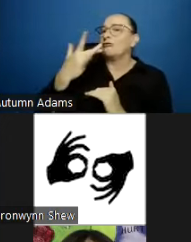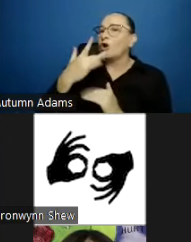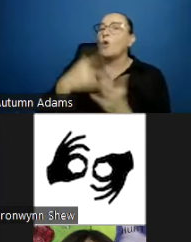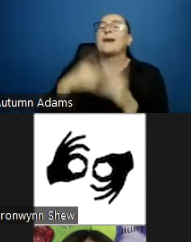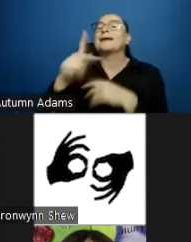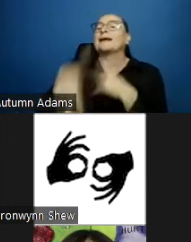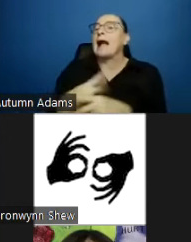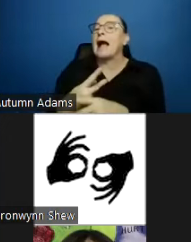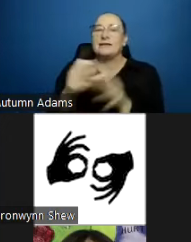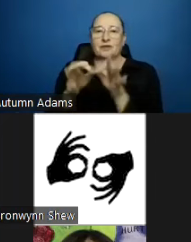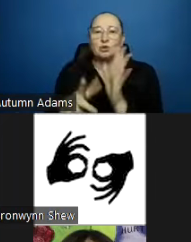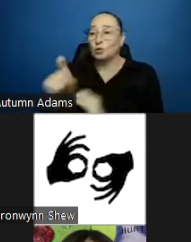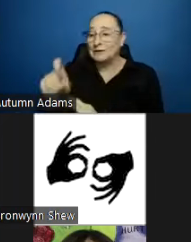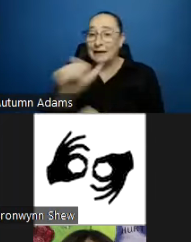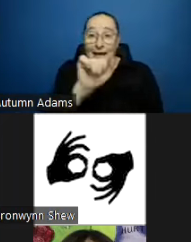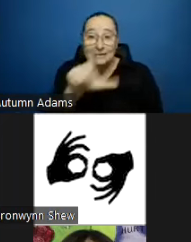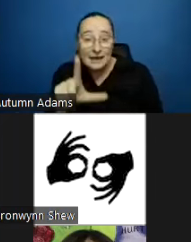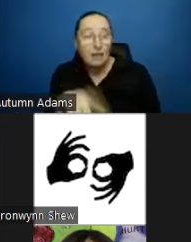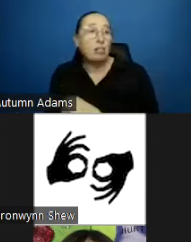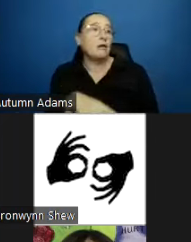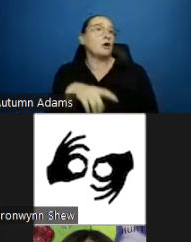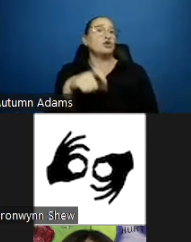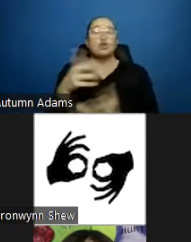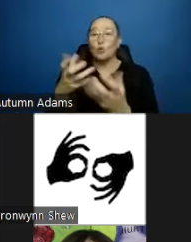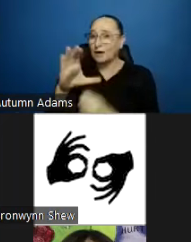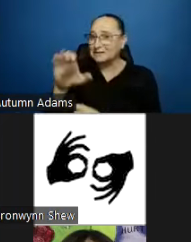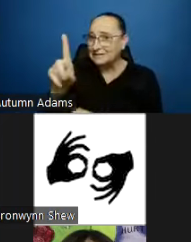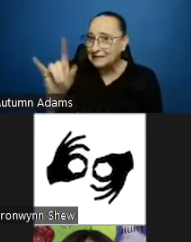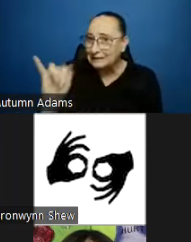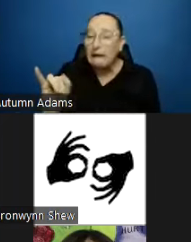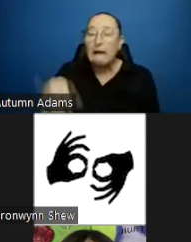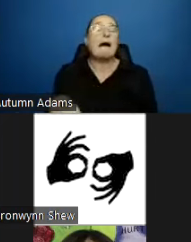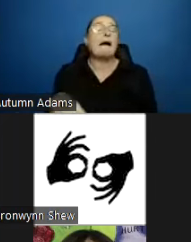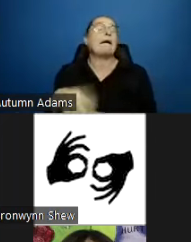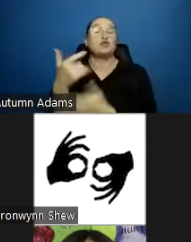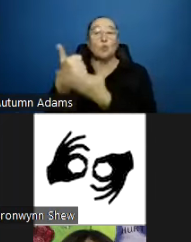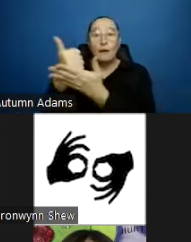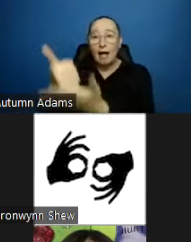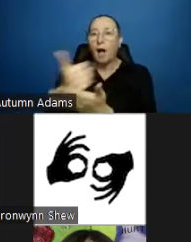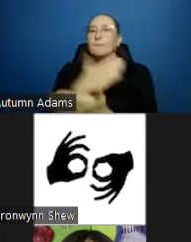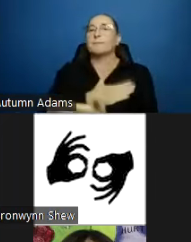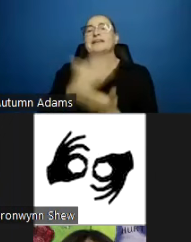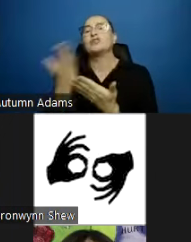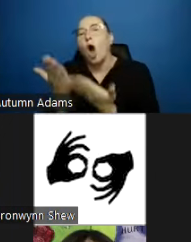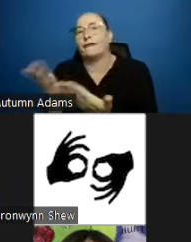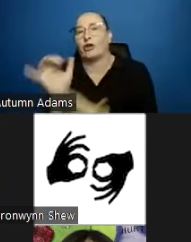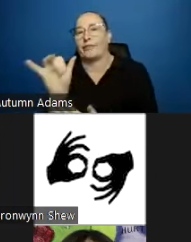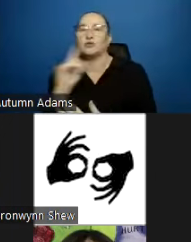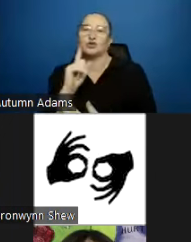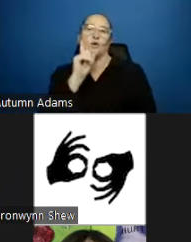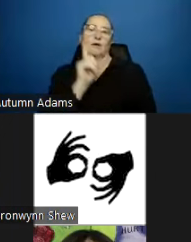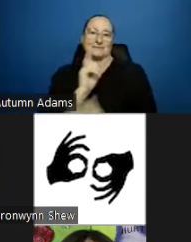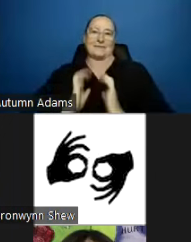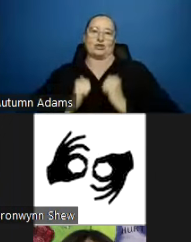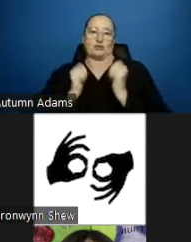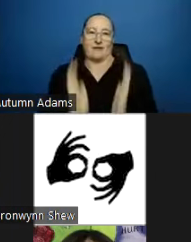you need ASL? Do you want a CDI, a certified deaf interpreter, to help you? Please offer that to your deaf survivors and give